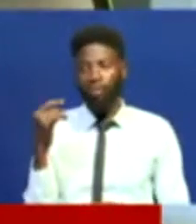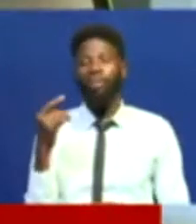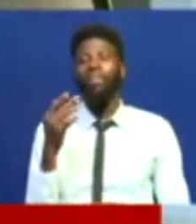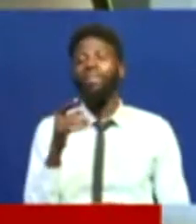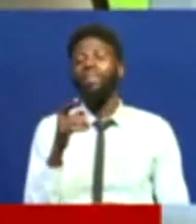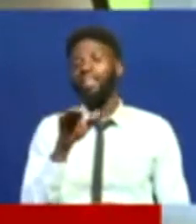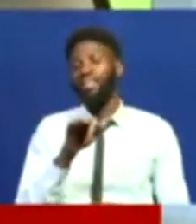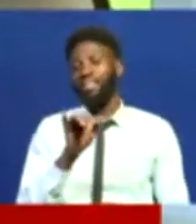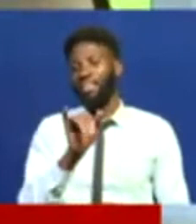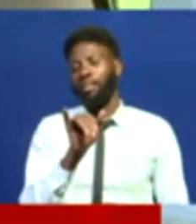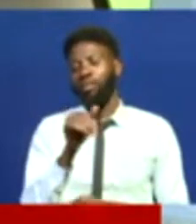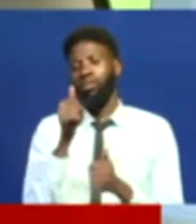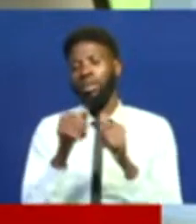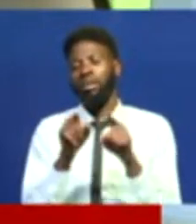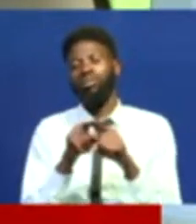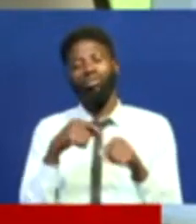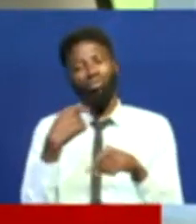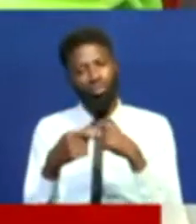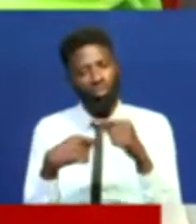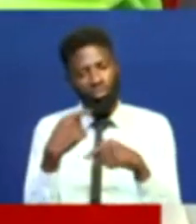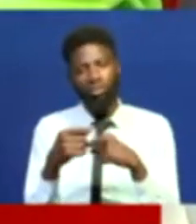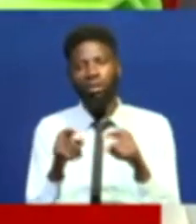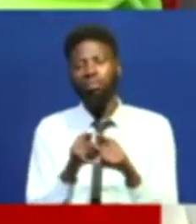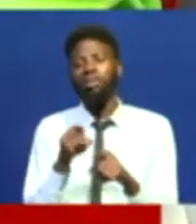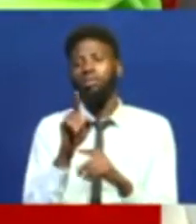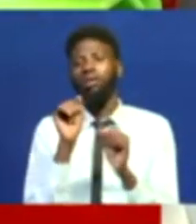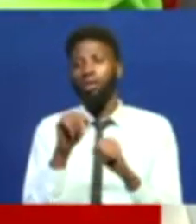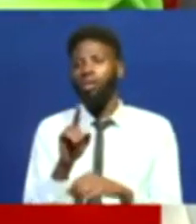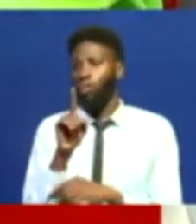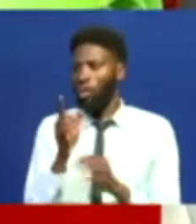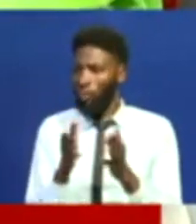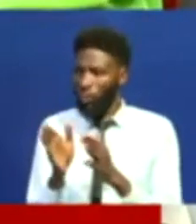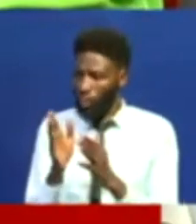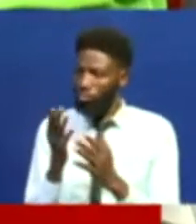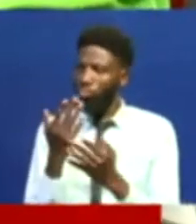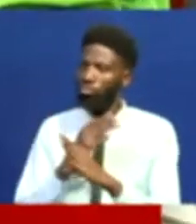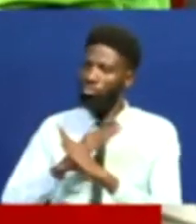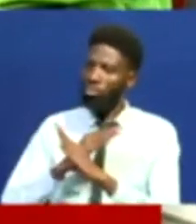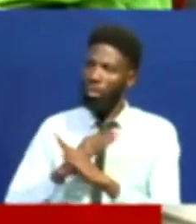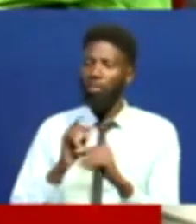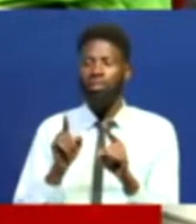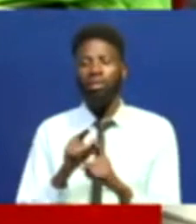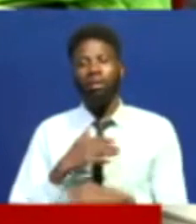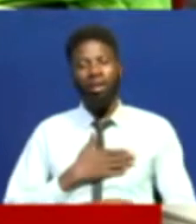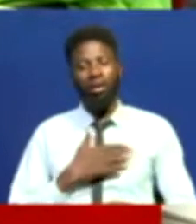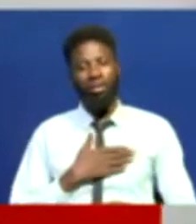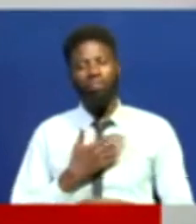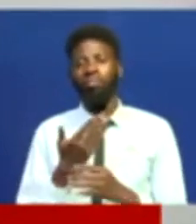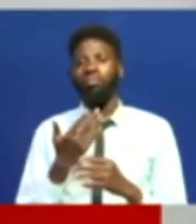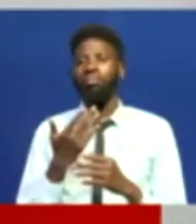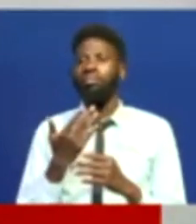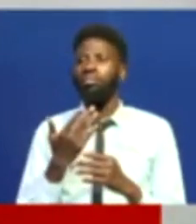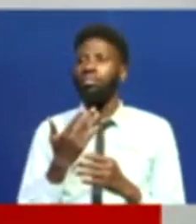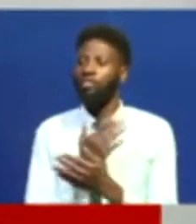it is an area that keeps emerging. You deploy one preventative measure mm-hmm. and our good, not so good